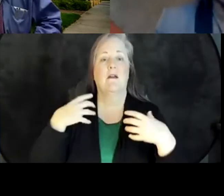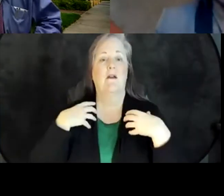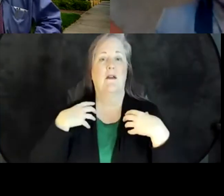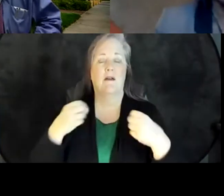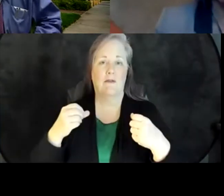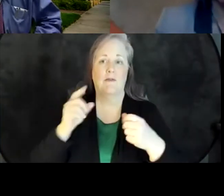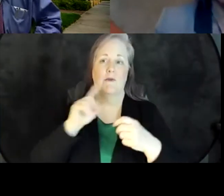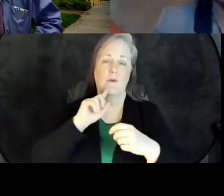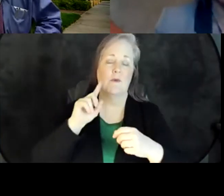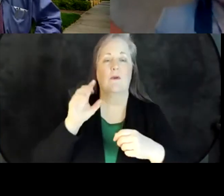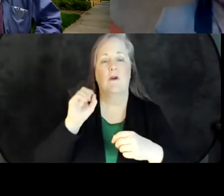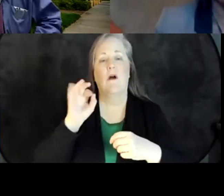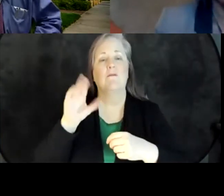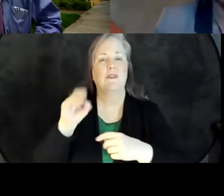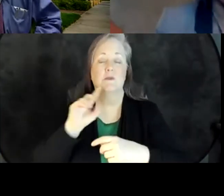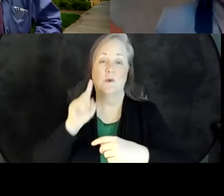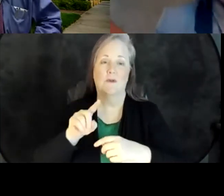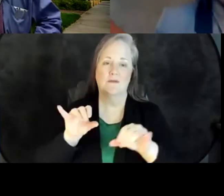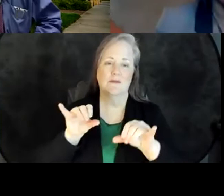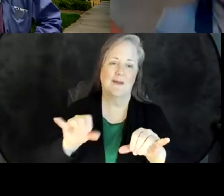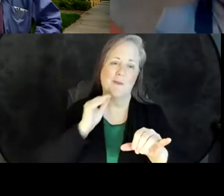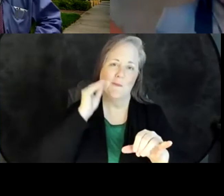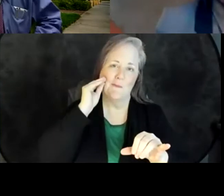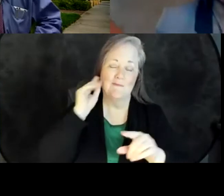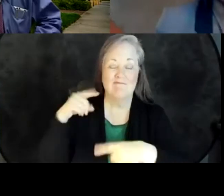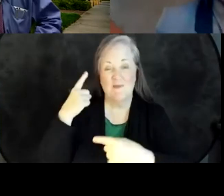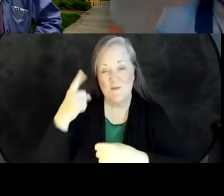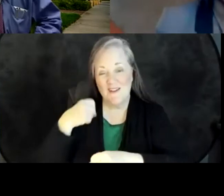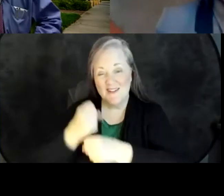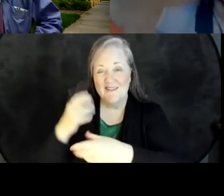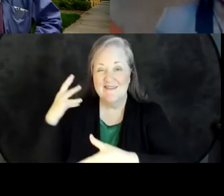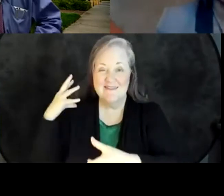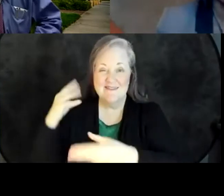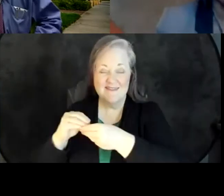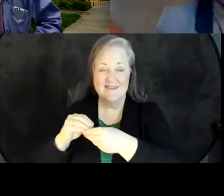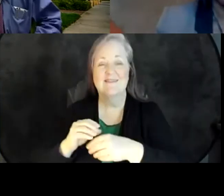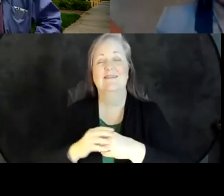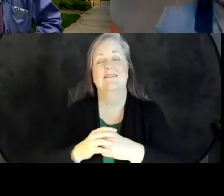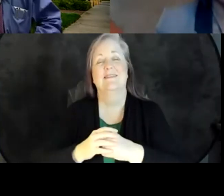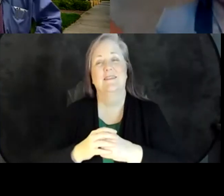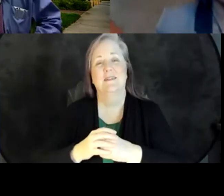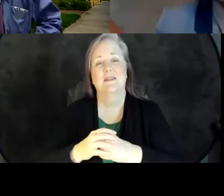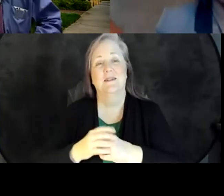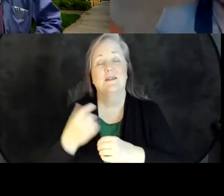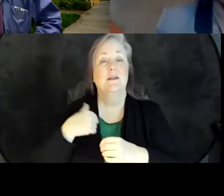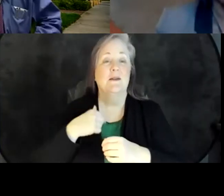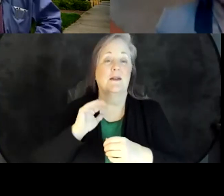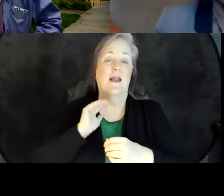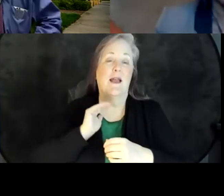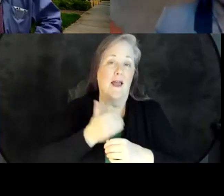home. So it's a year, and we've gone through several iterations of the health officer